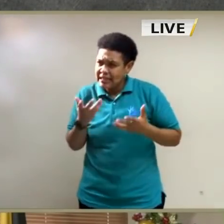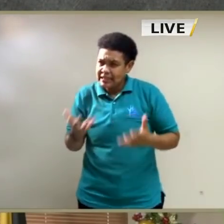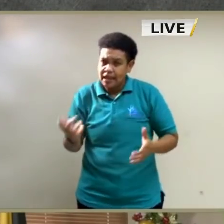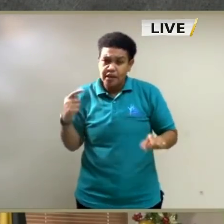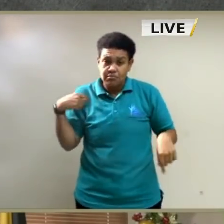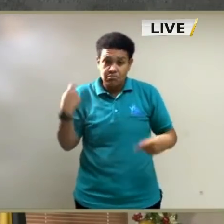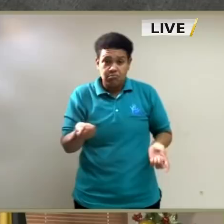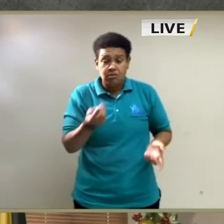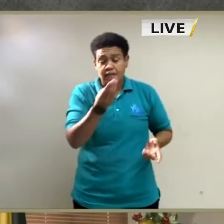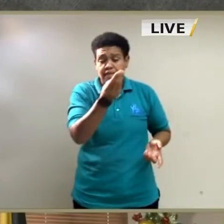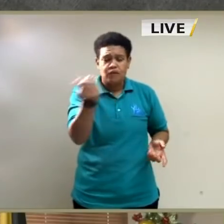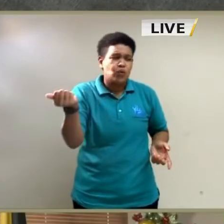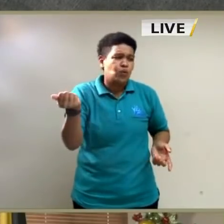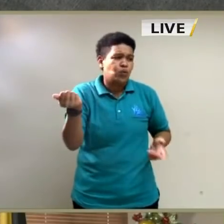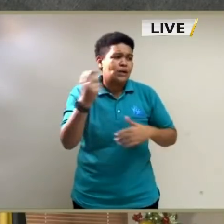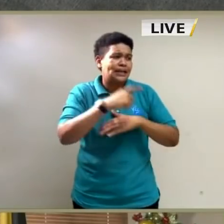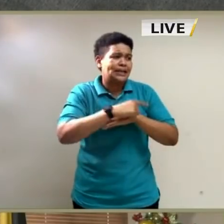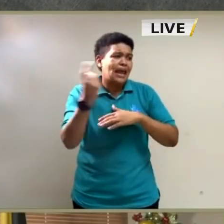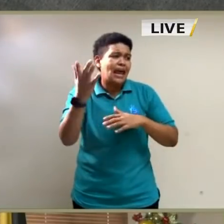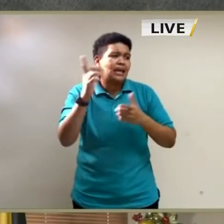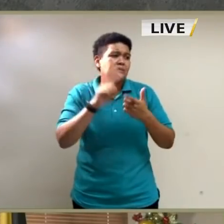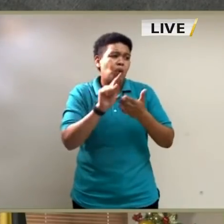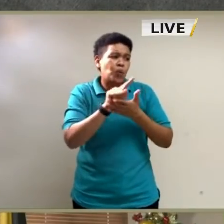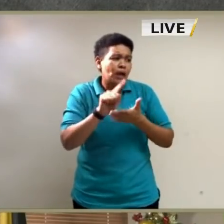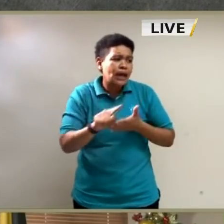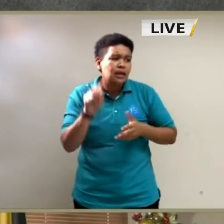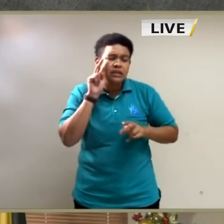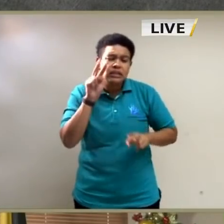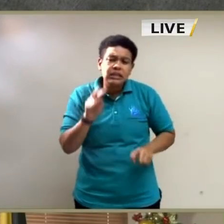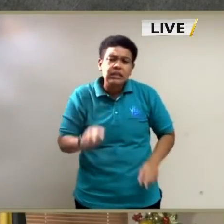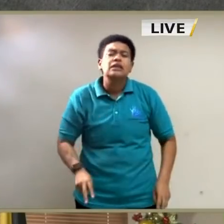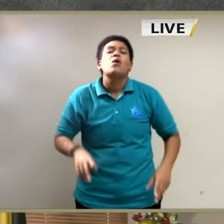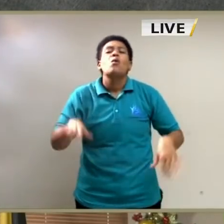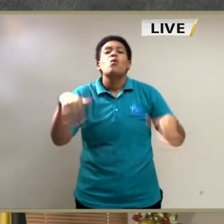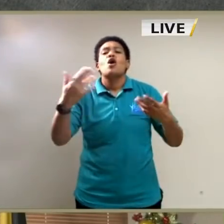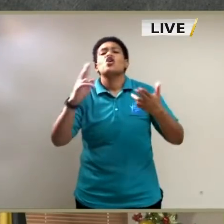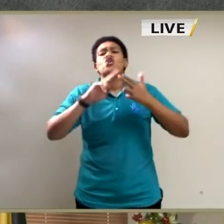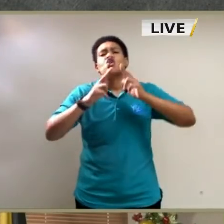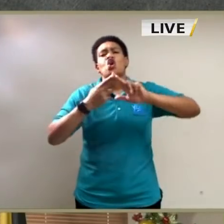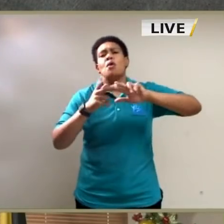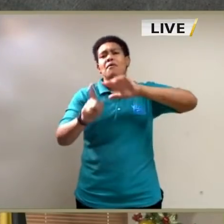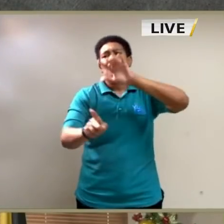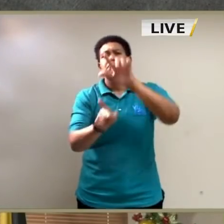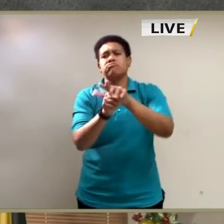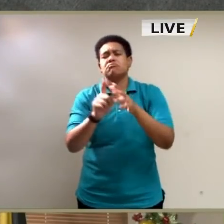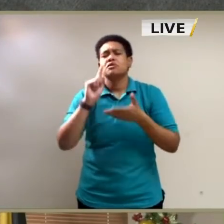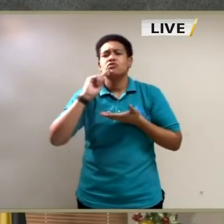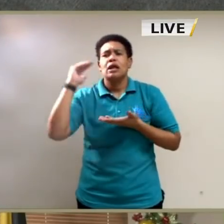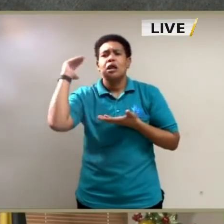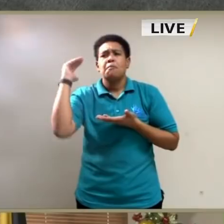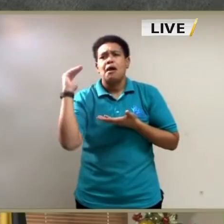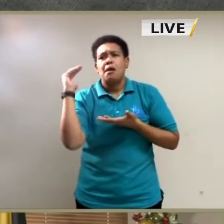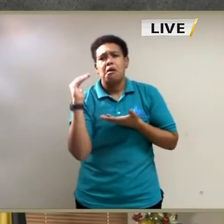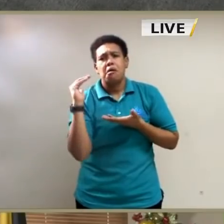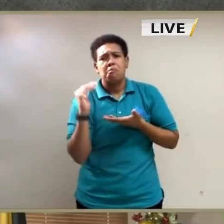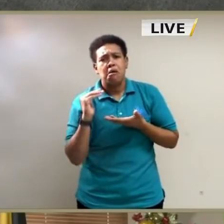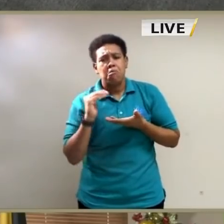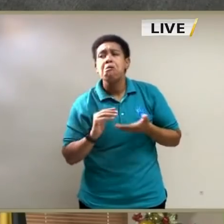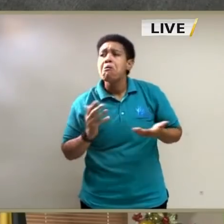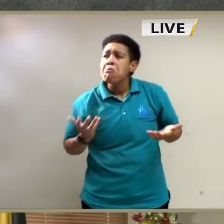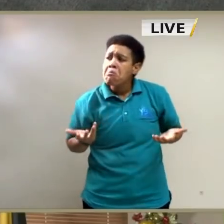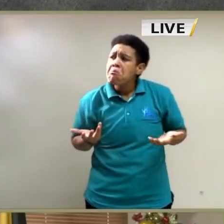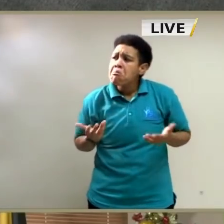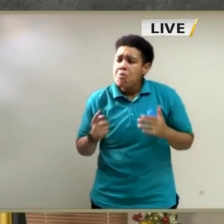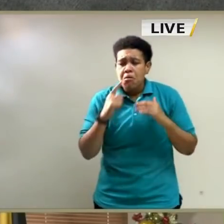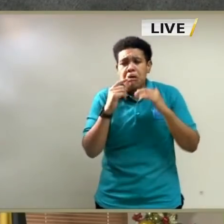last few days and weeks, the number of cases have been decreasing and probably leveling